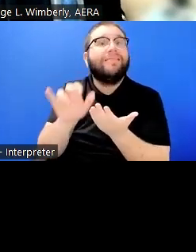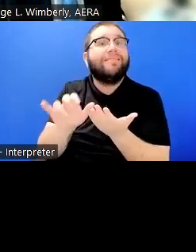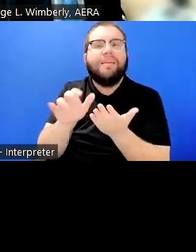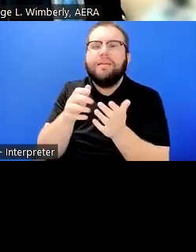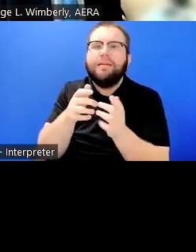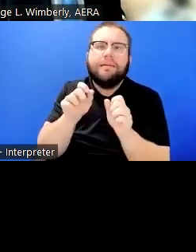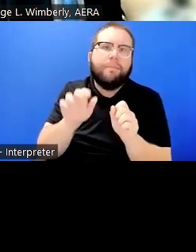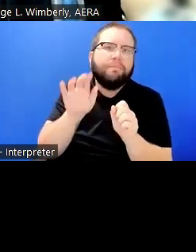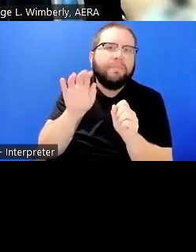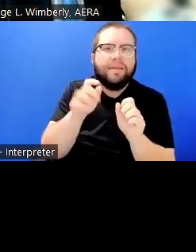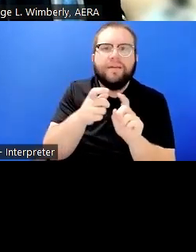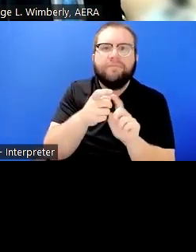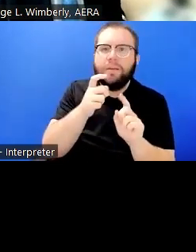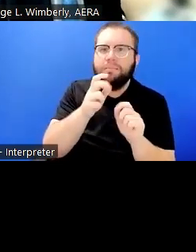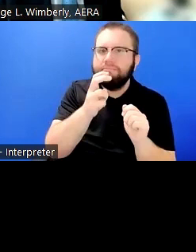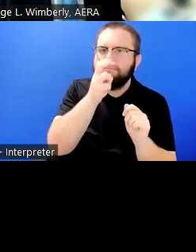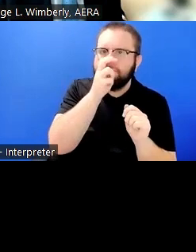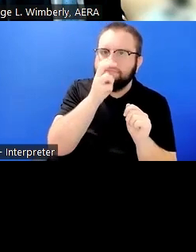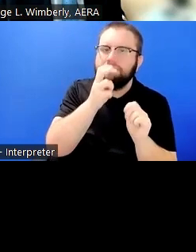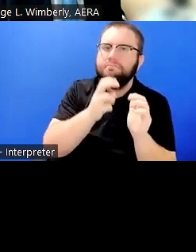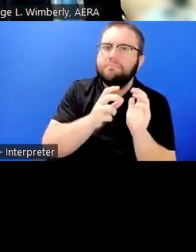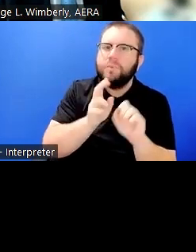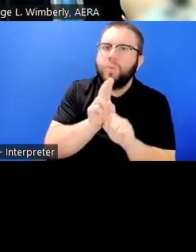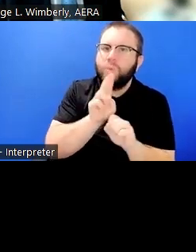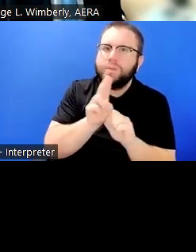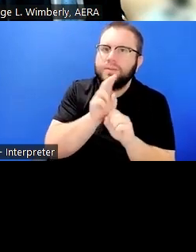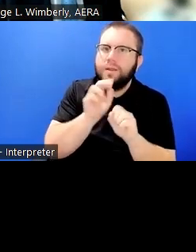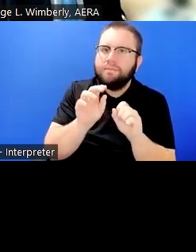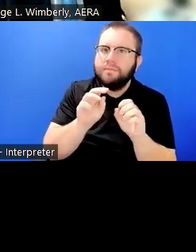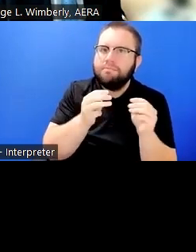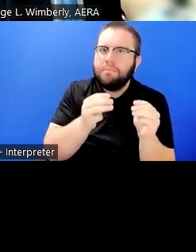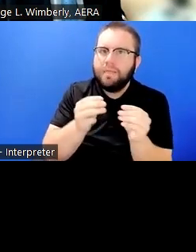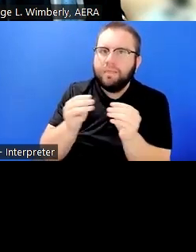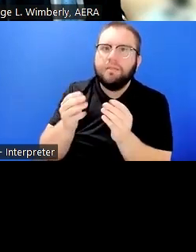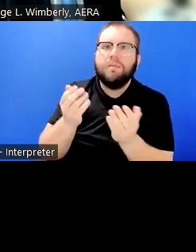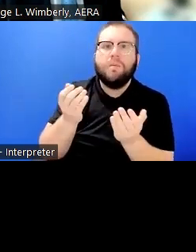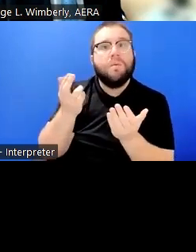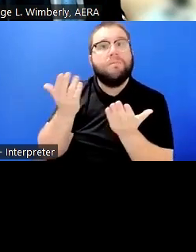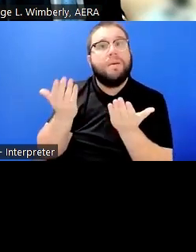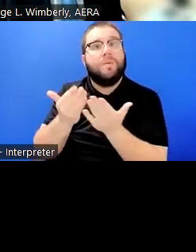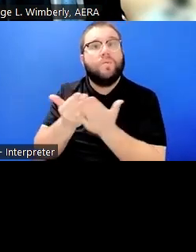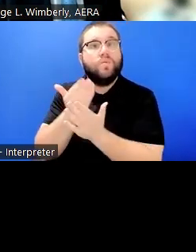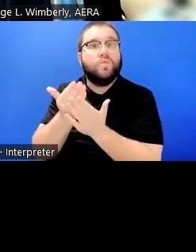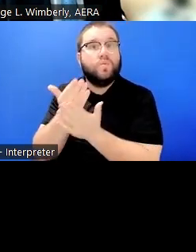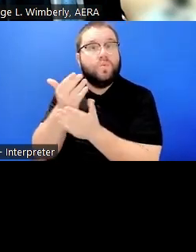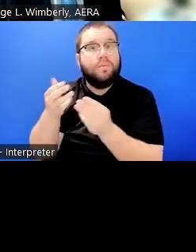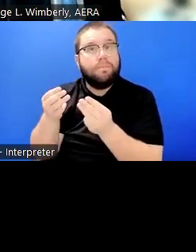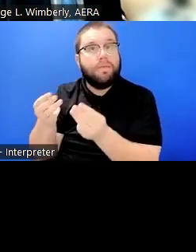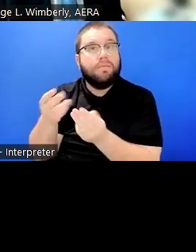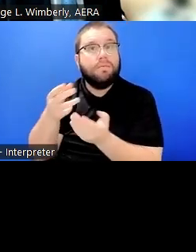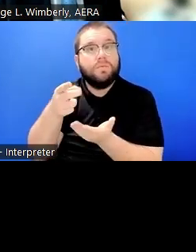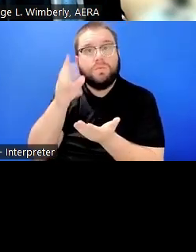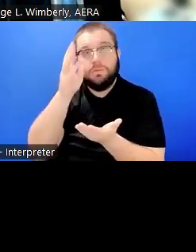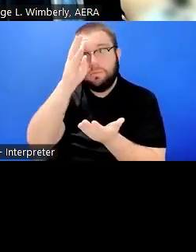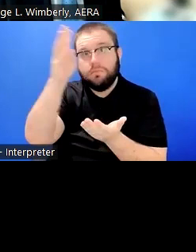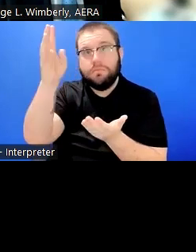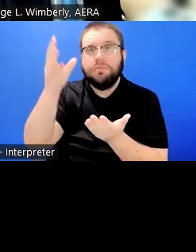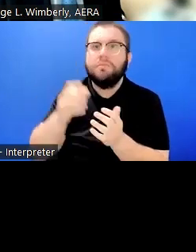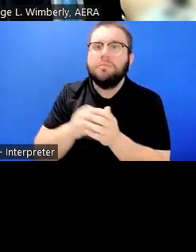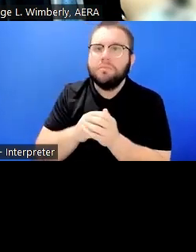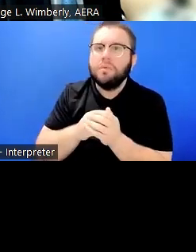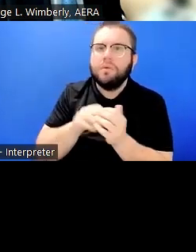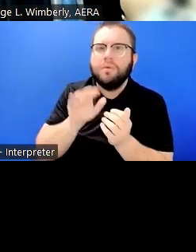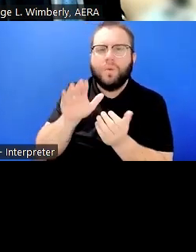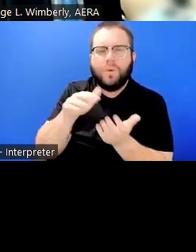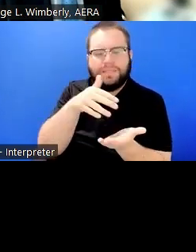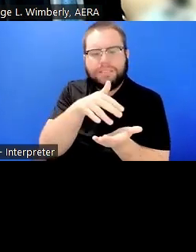or a new method that you're using. What is it? What are we gaining from this study? That you're very clear